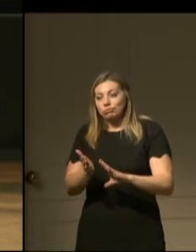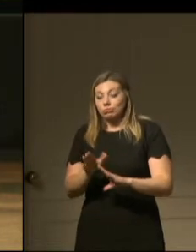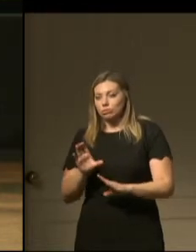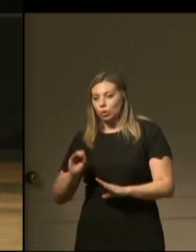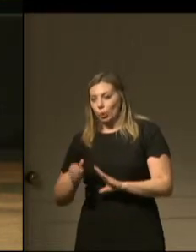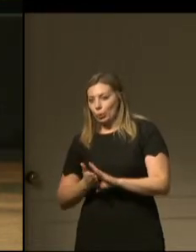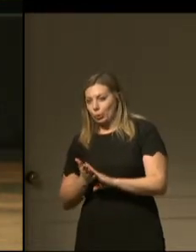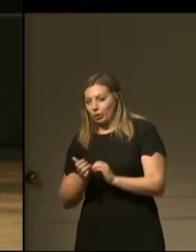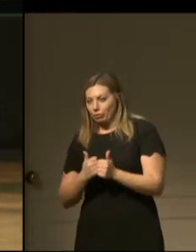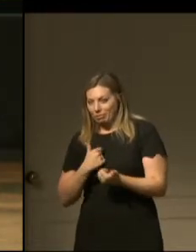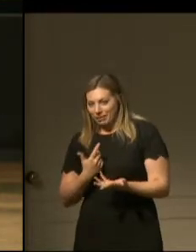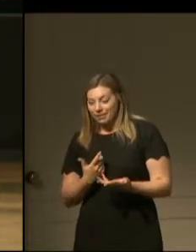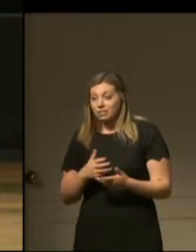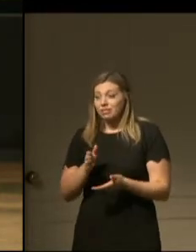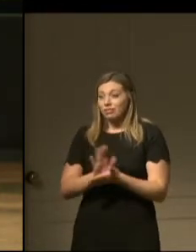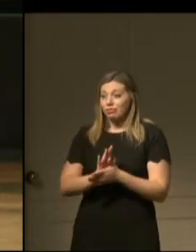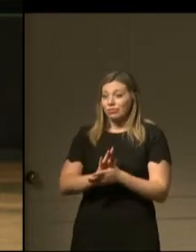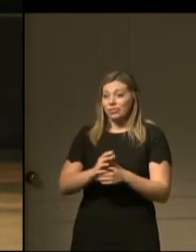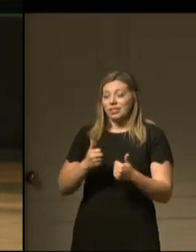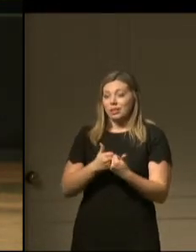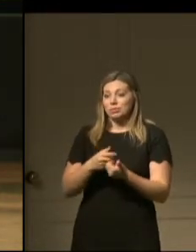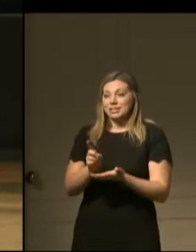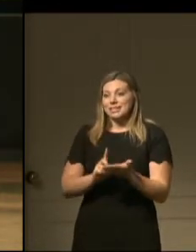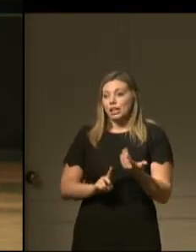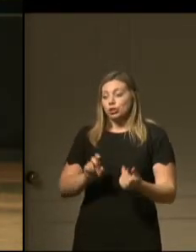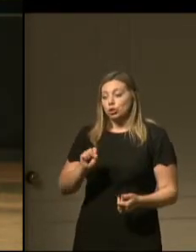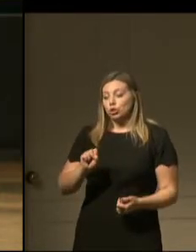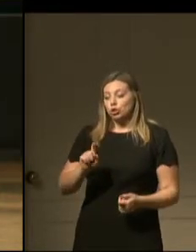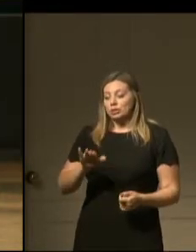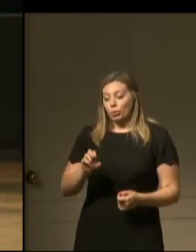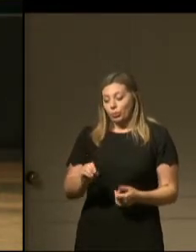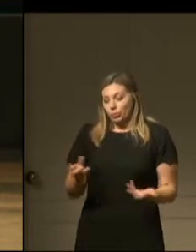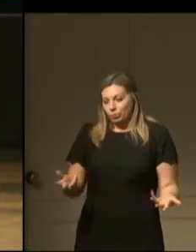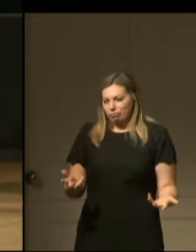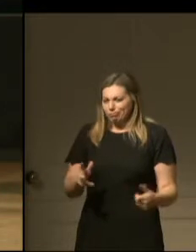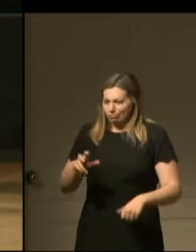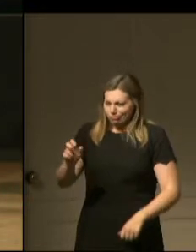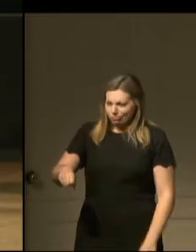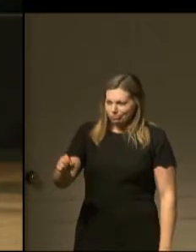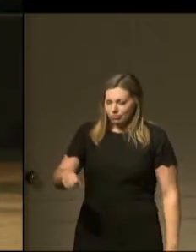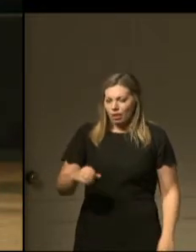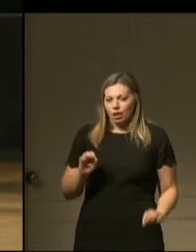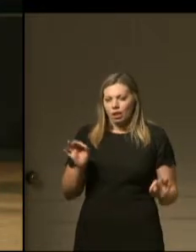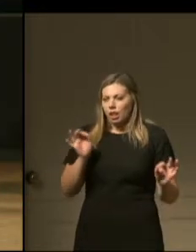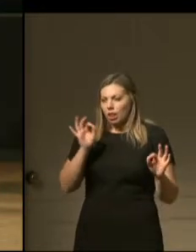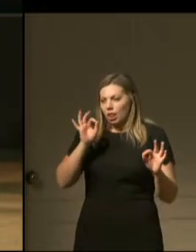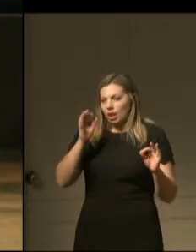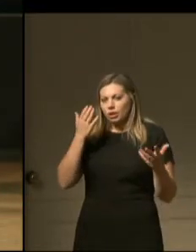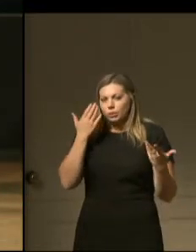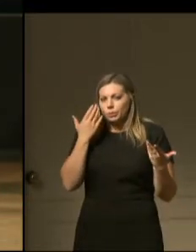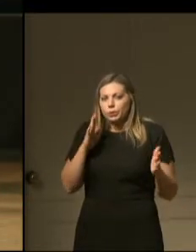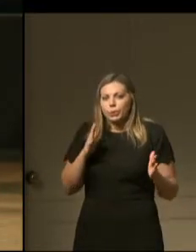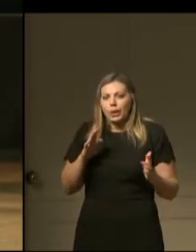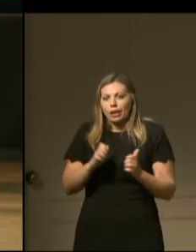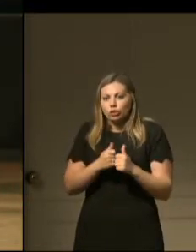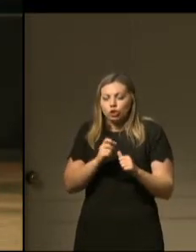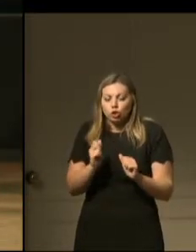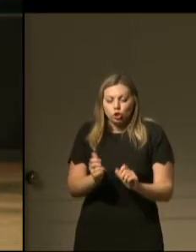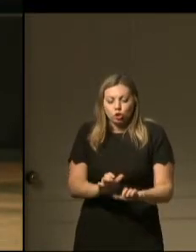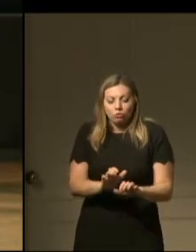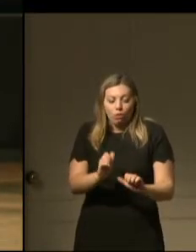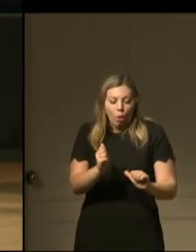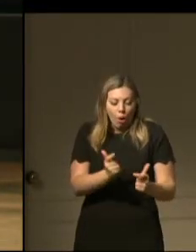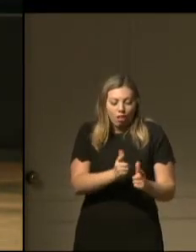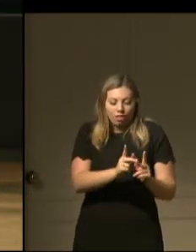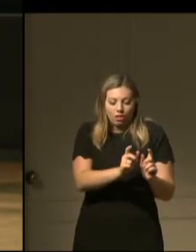co-run with me a video game design studio. And like, yeah, none of us know how to do all of the pieces, but